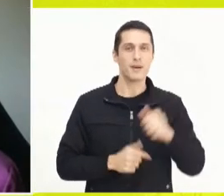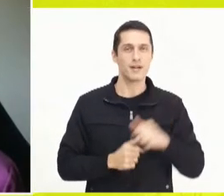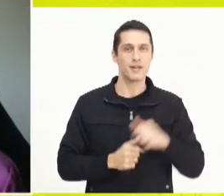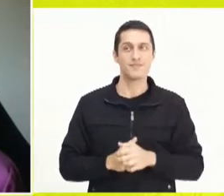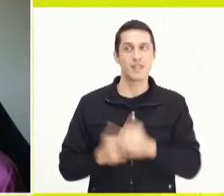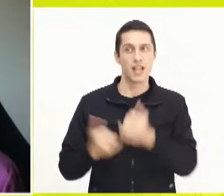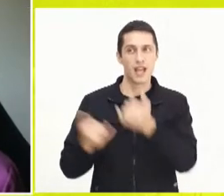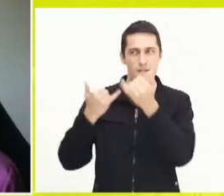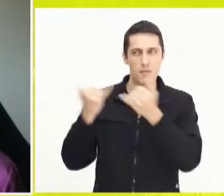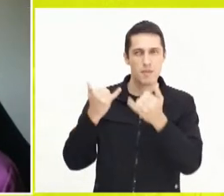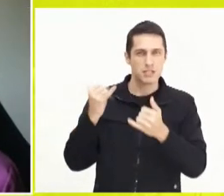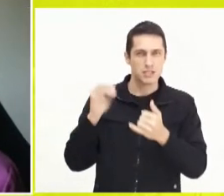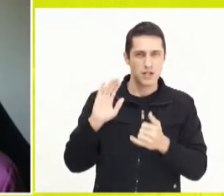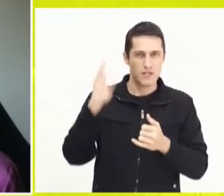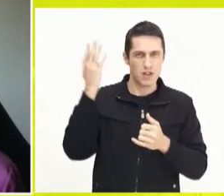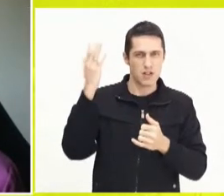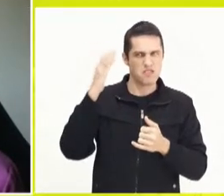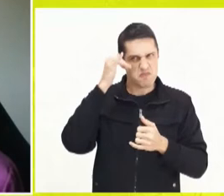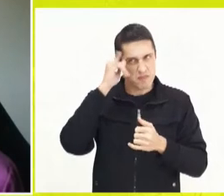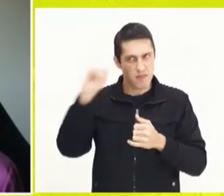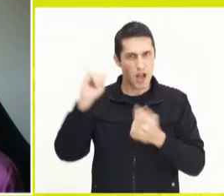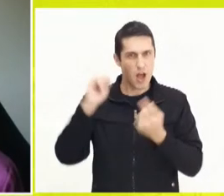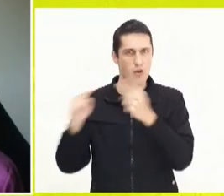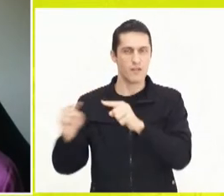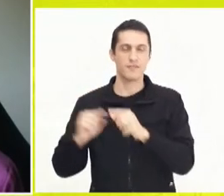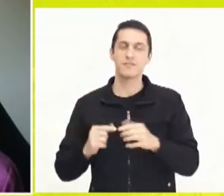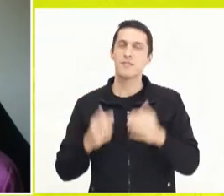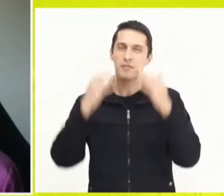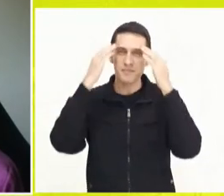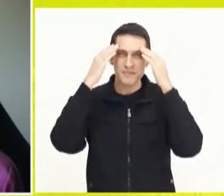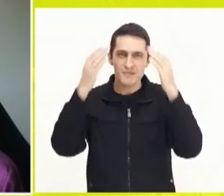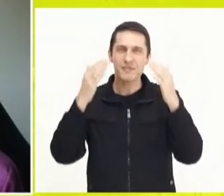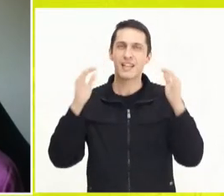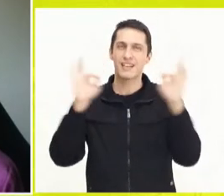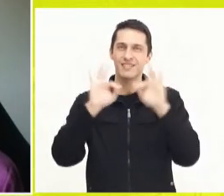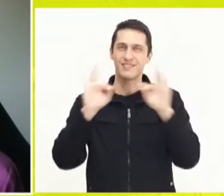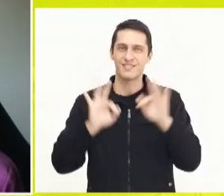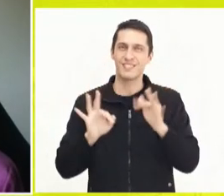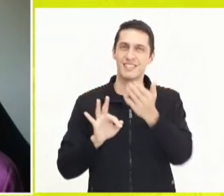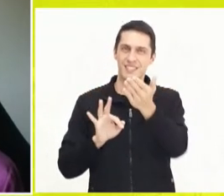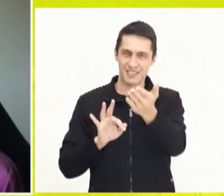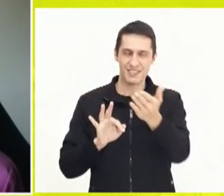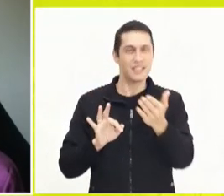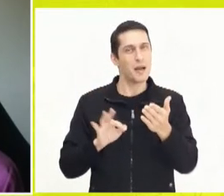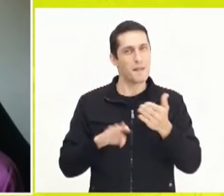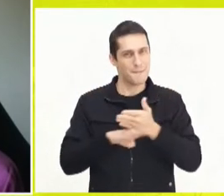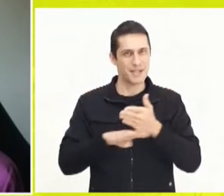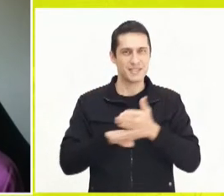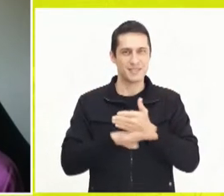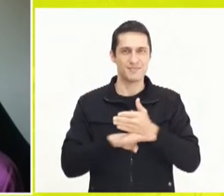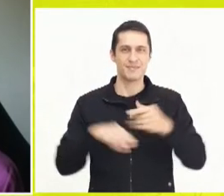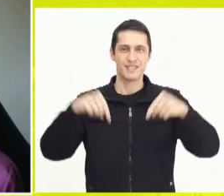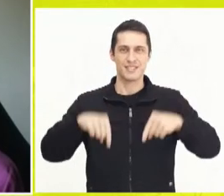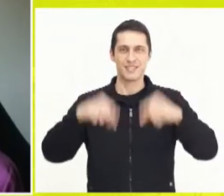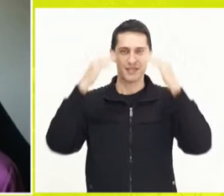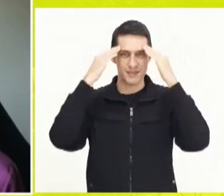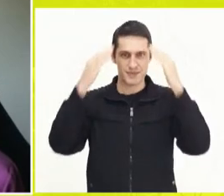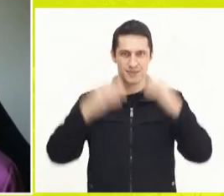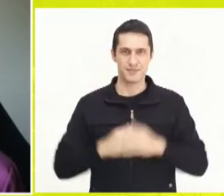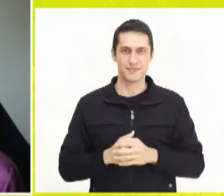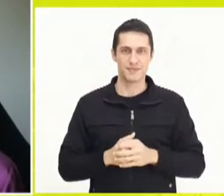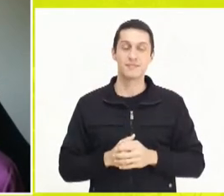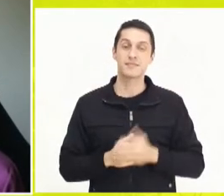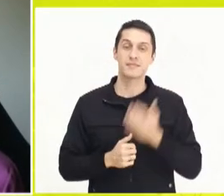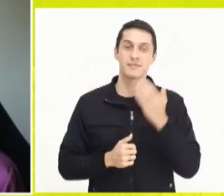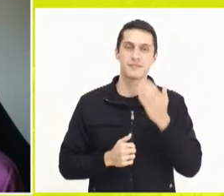misinformation we're very very happy to have professor regina here she's talking she's going to